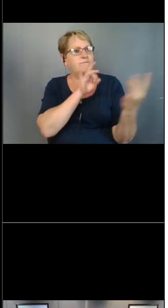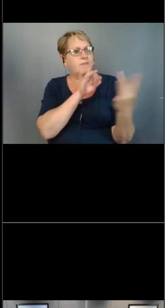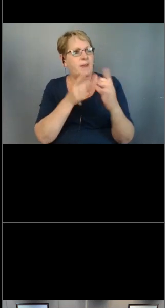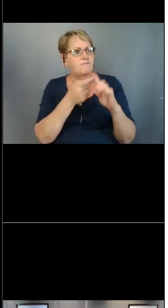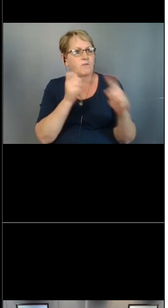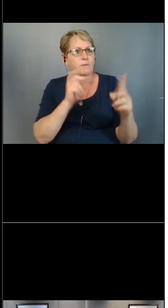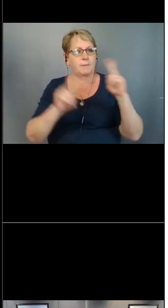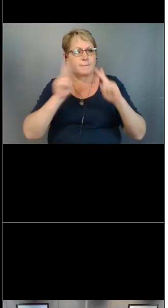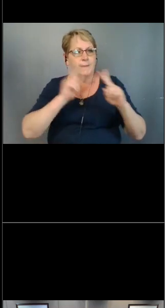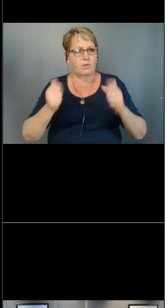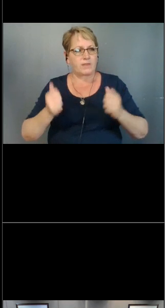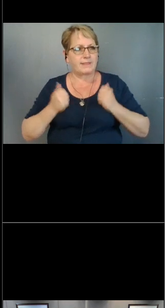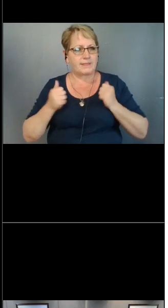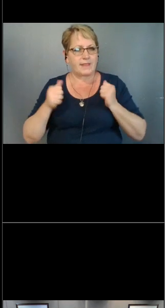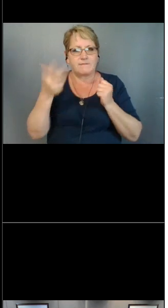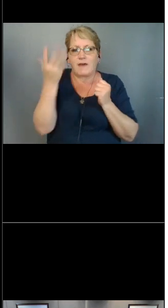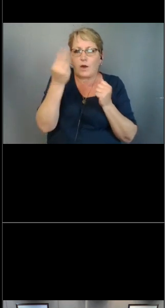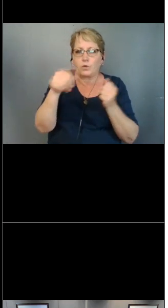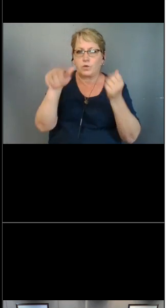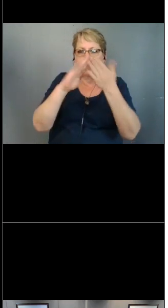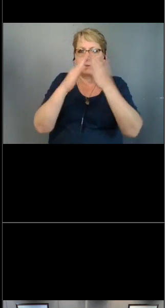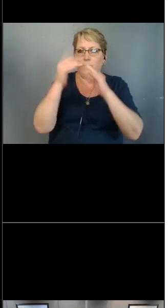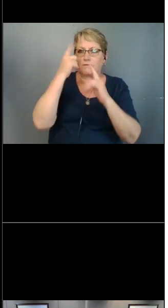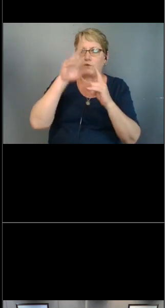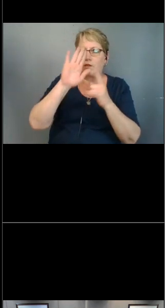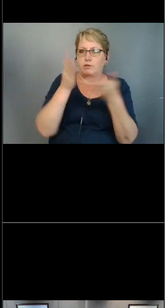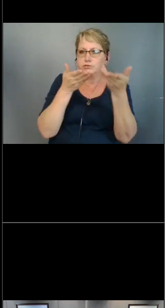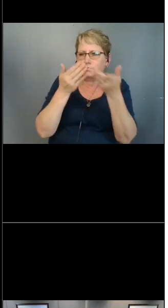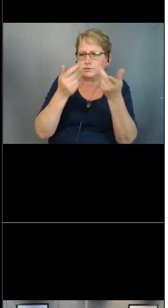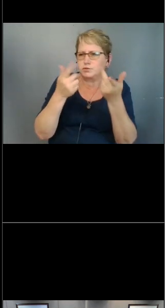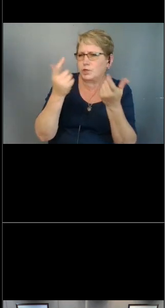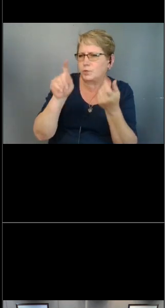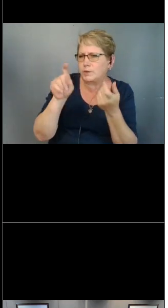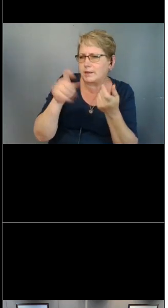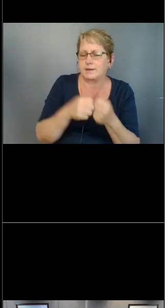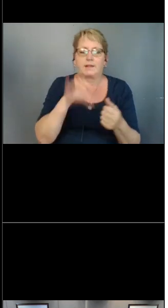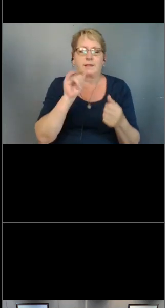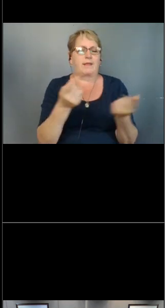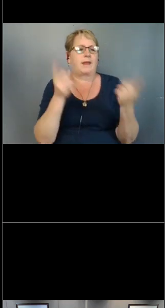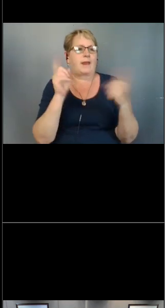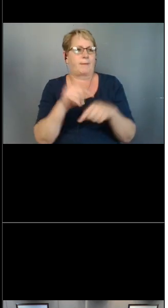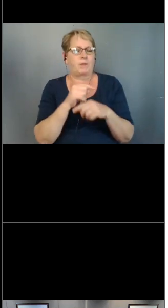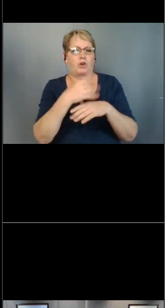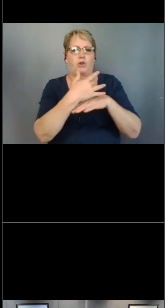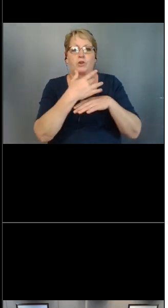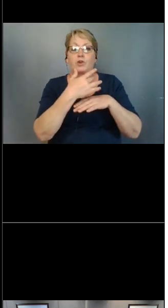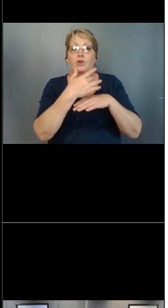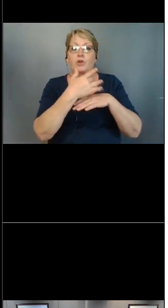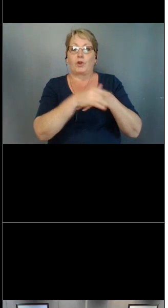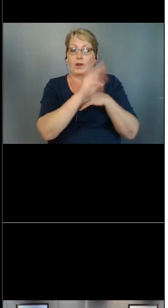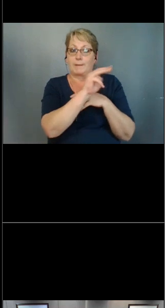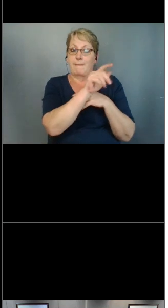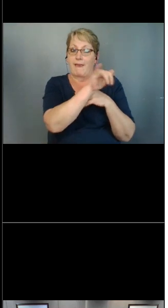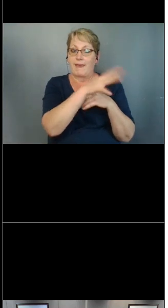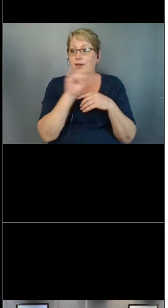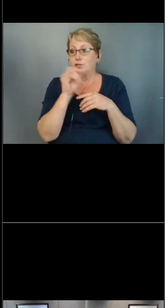on priorities for transit service. This effort, which took place in May and early June, resulted in almost 600